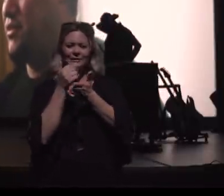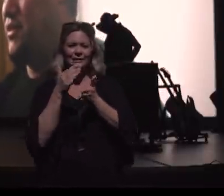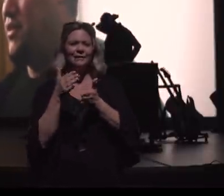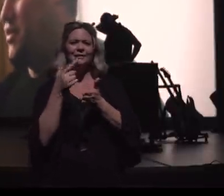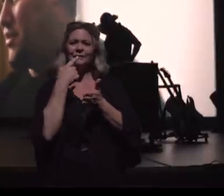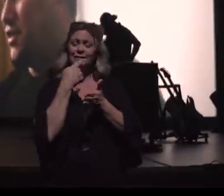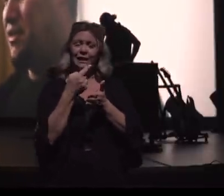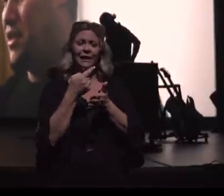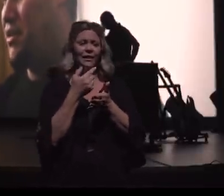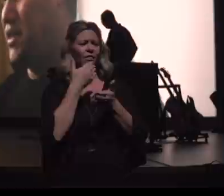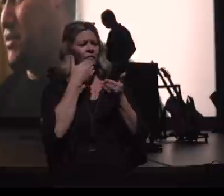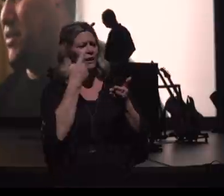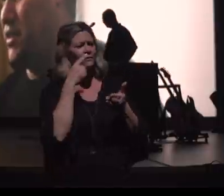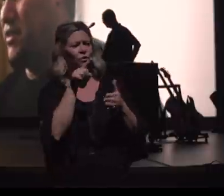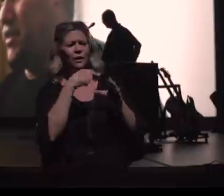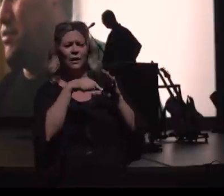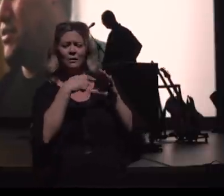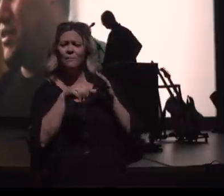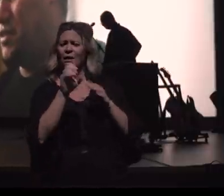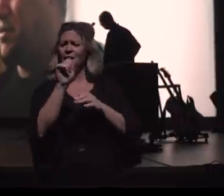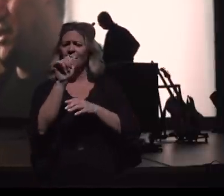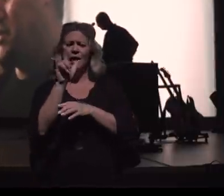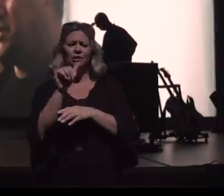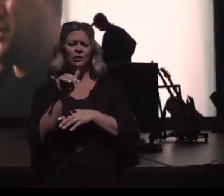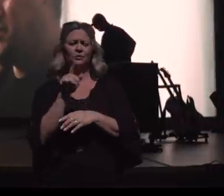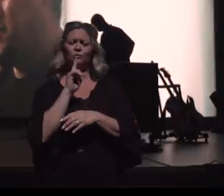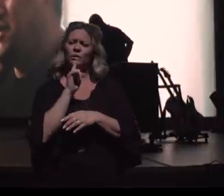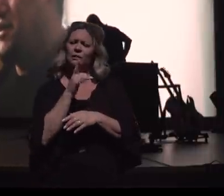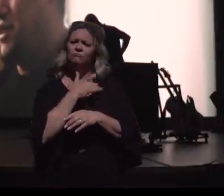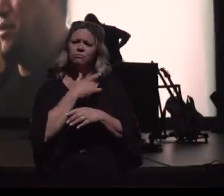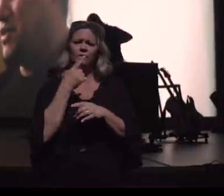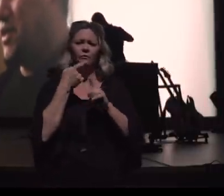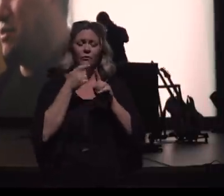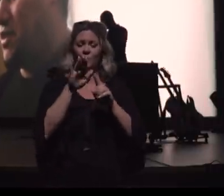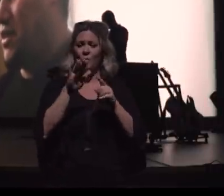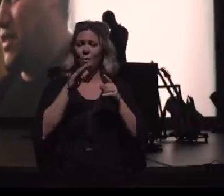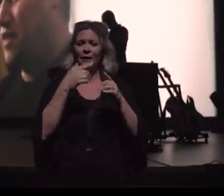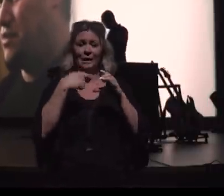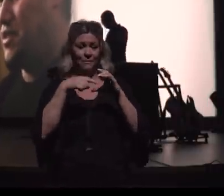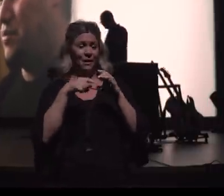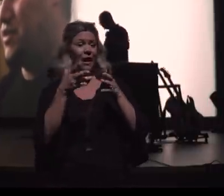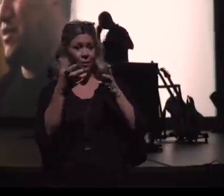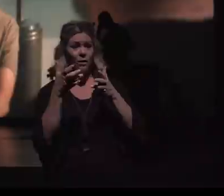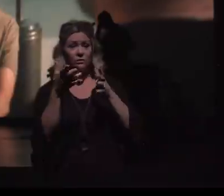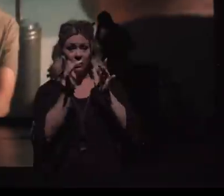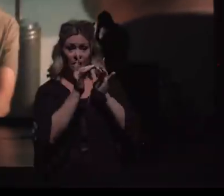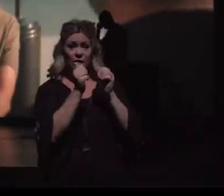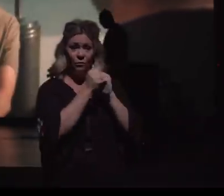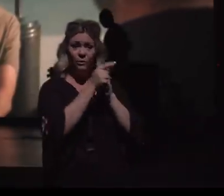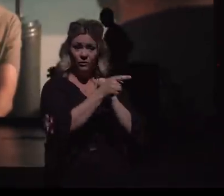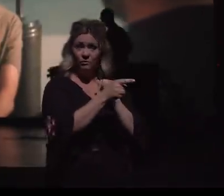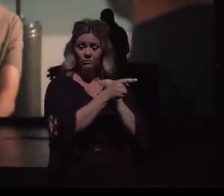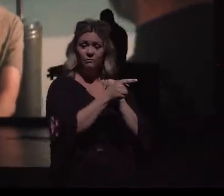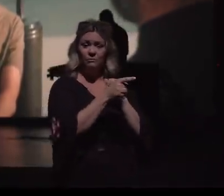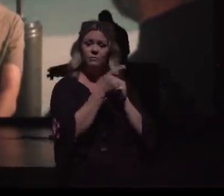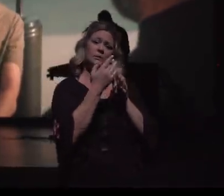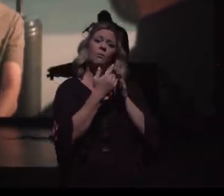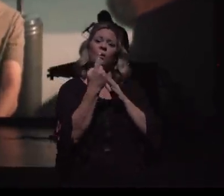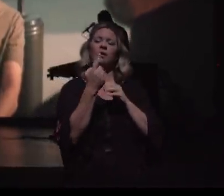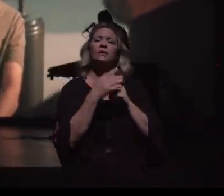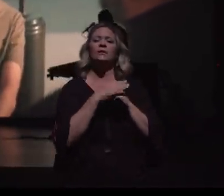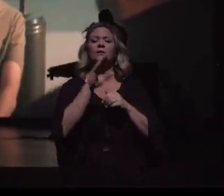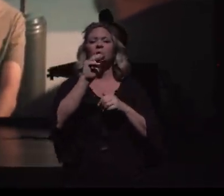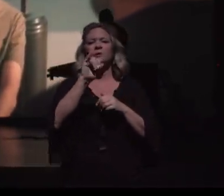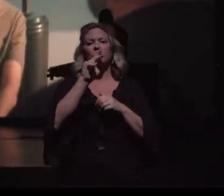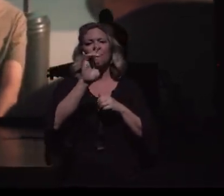for your email. Ashley read it, and he was touched by it, and he wants to get you in contact with someone. So Mike